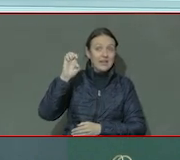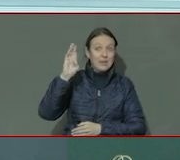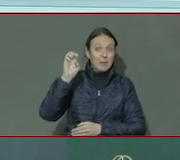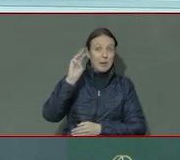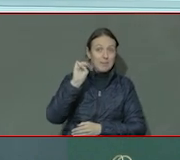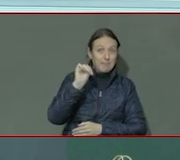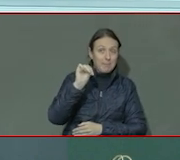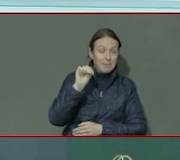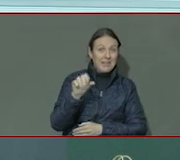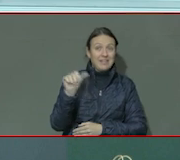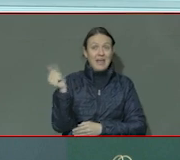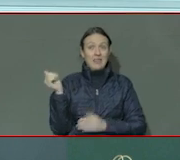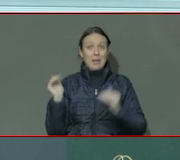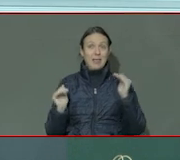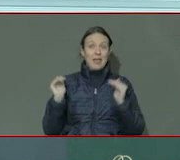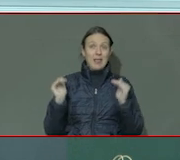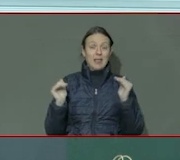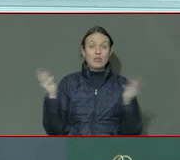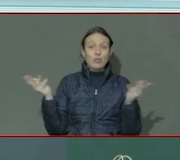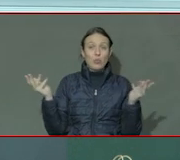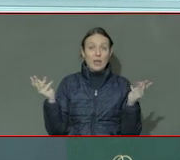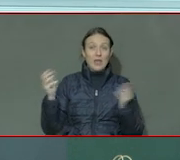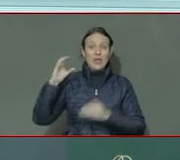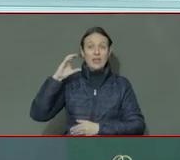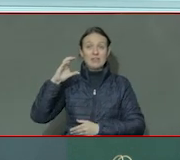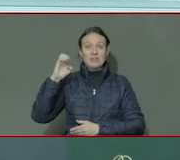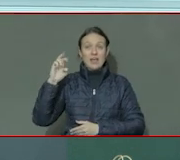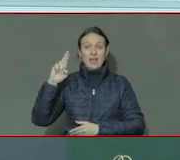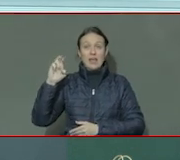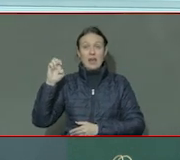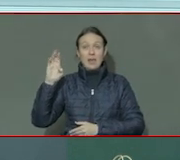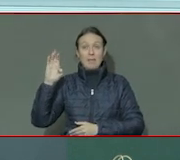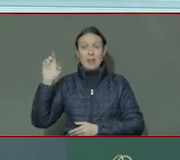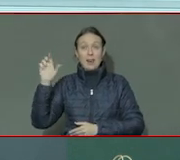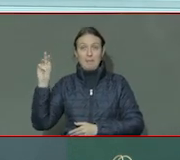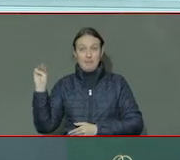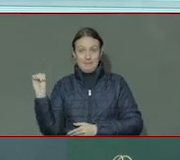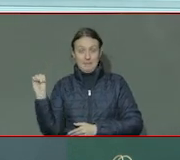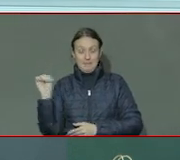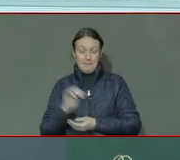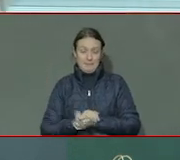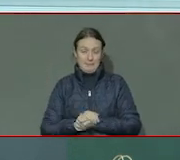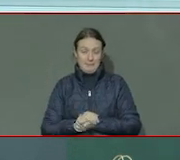to the cerebellum, because that's their functions. The thing that I want to